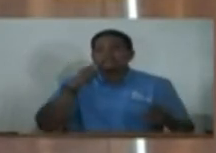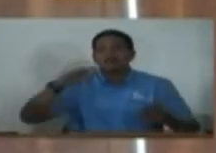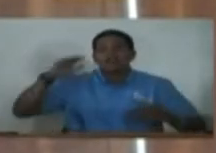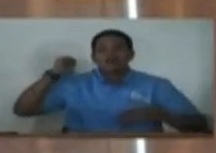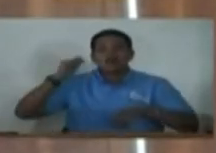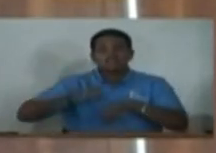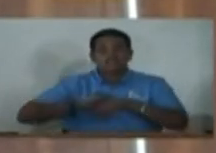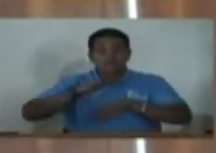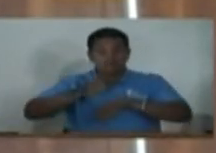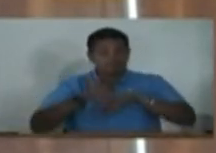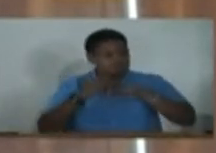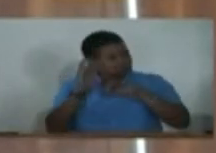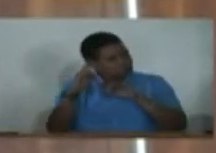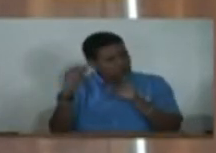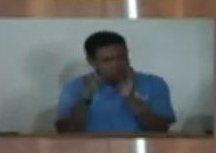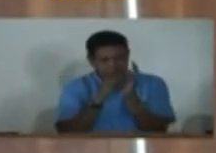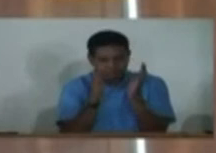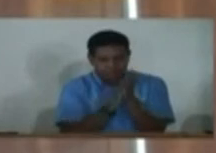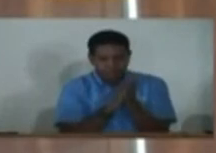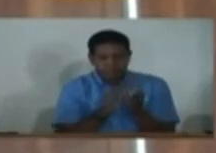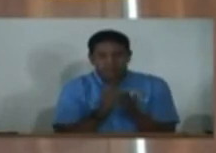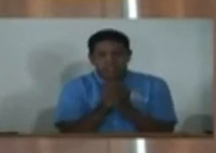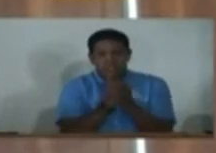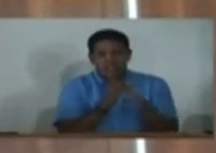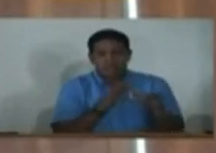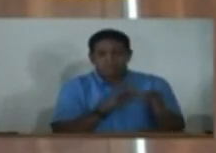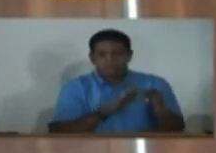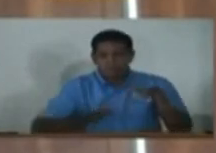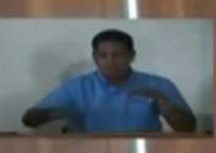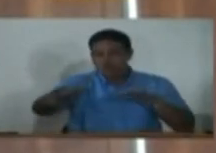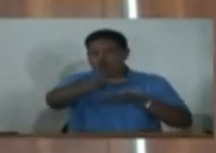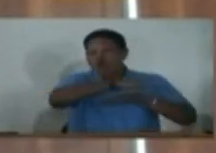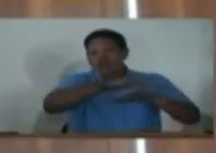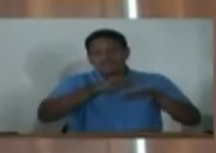coming. It helps borders to disappear, especially when